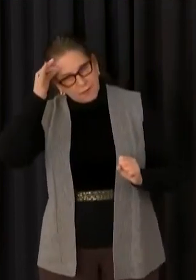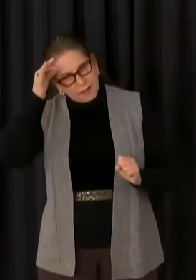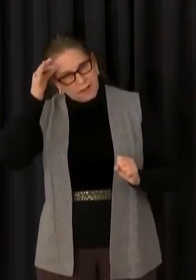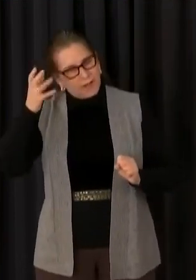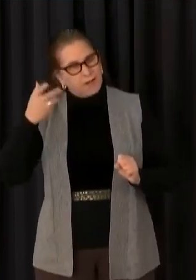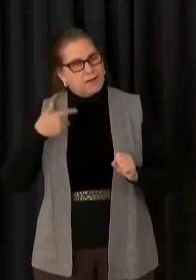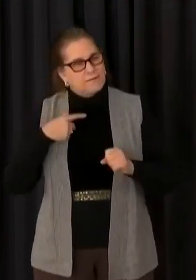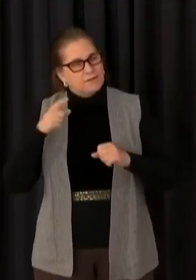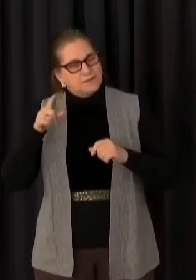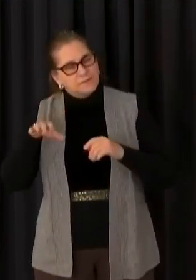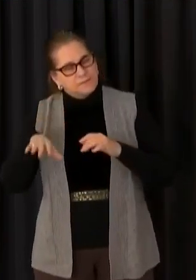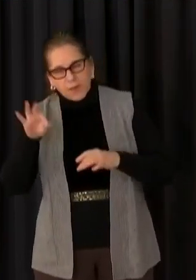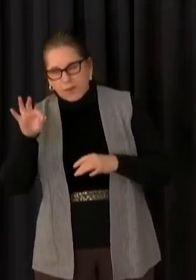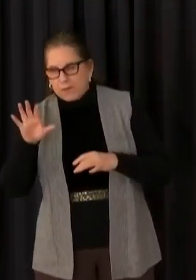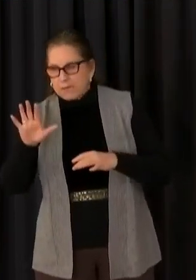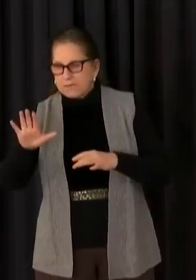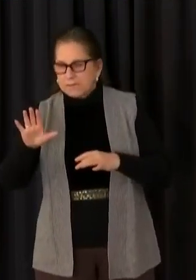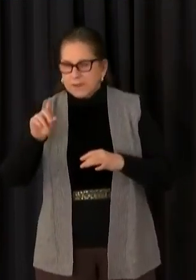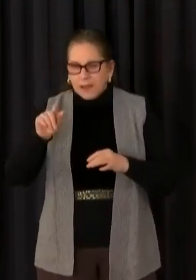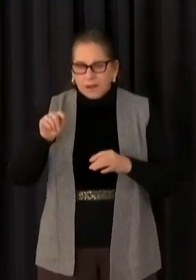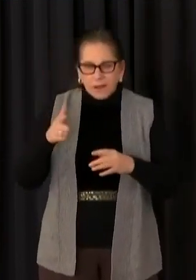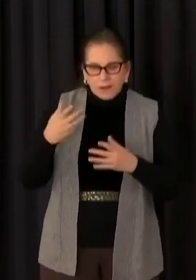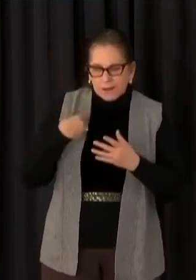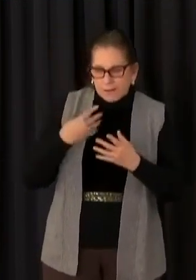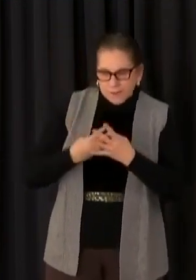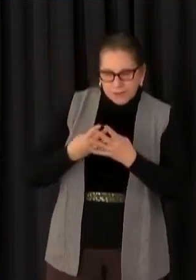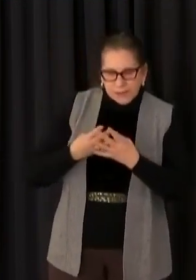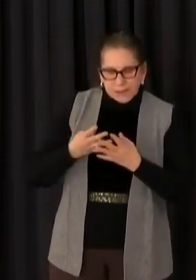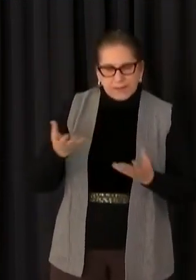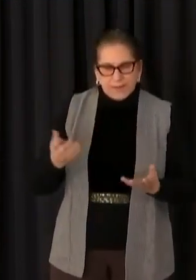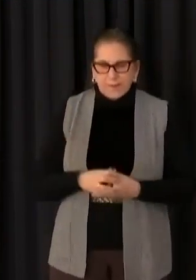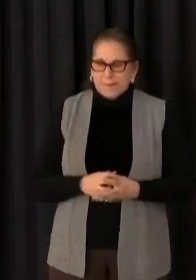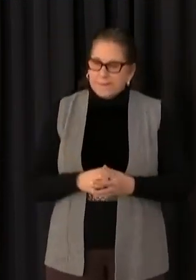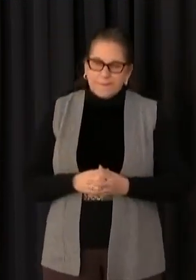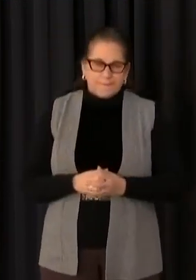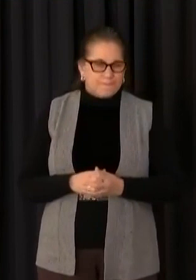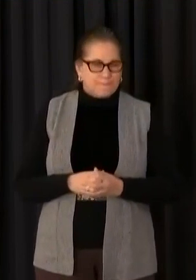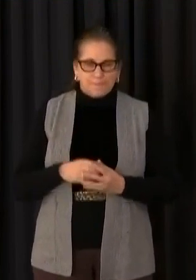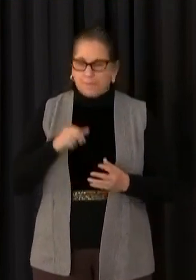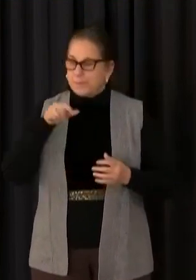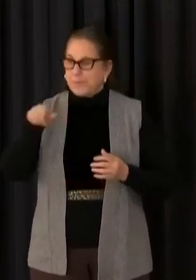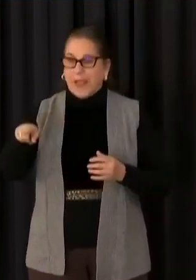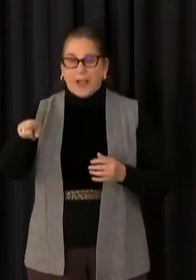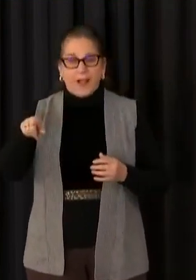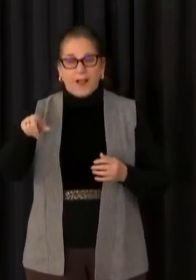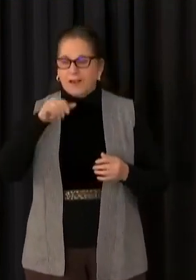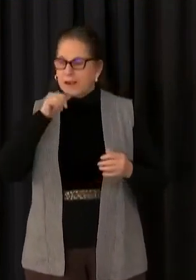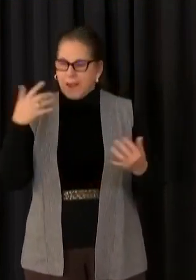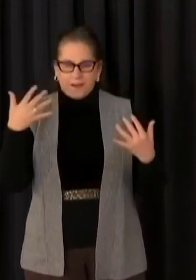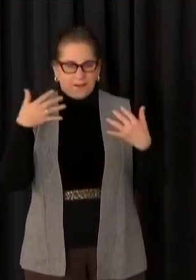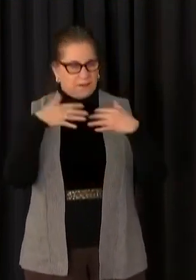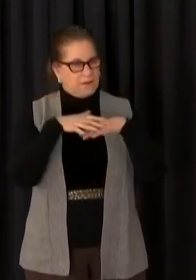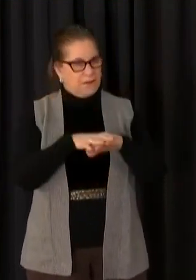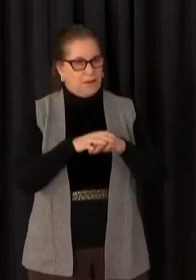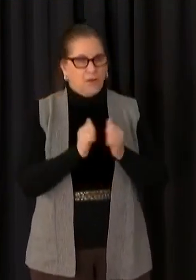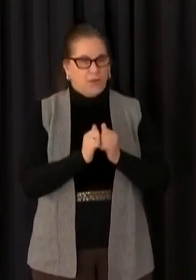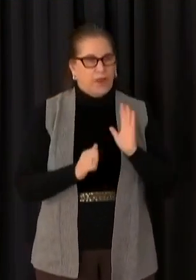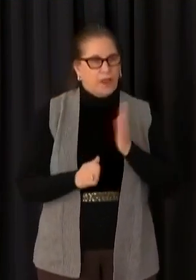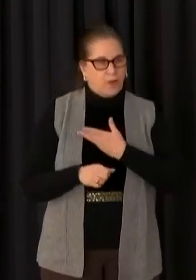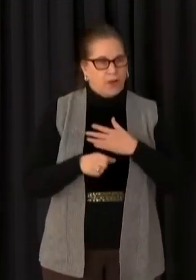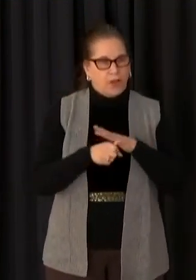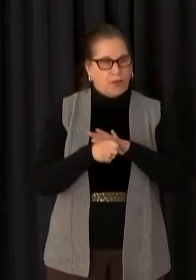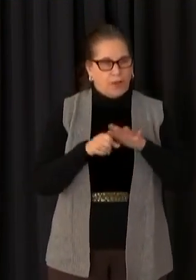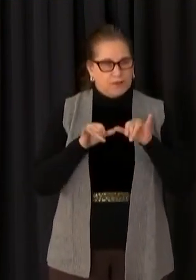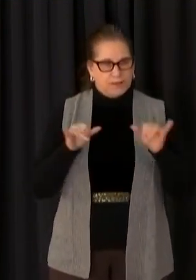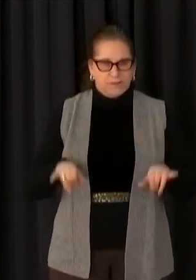to try to patch together some data and information. But it is not integrated into our system where we run analytics.